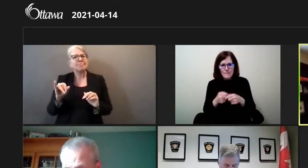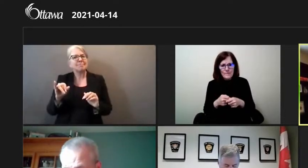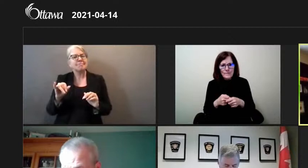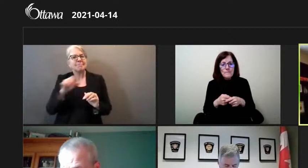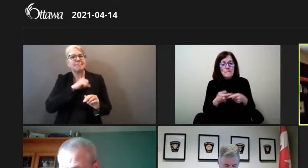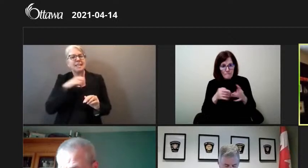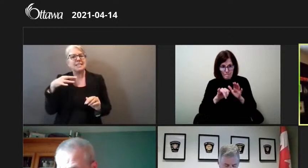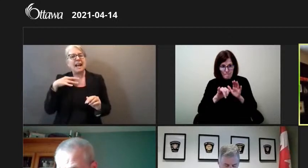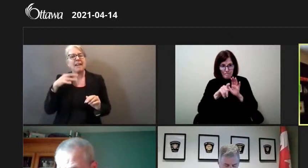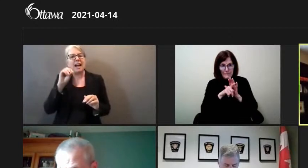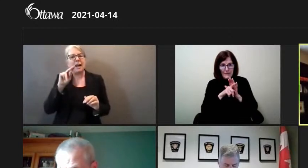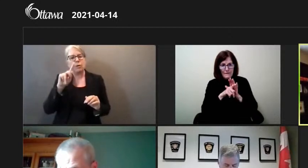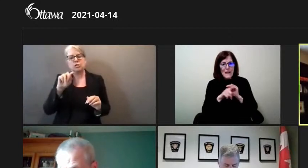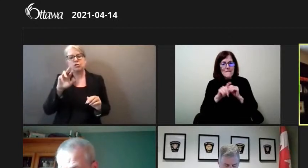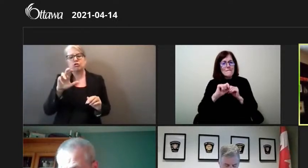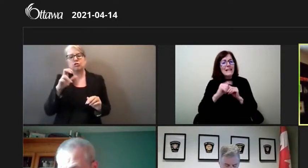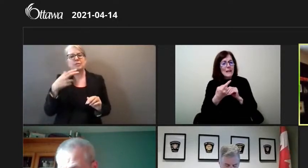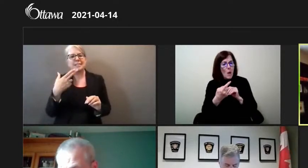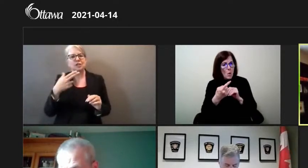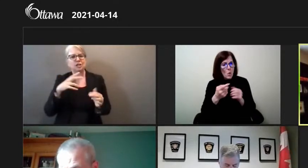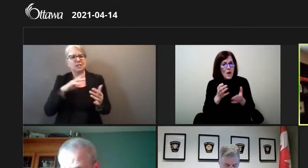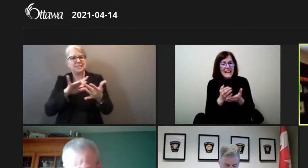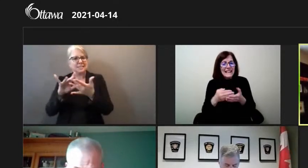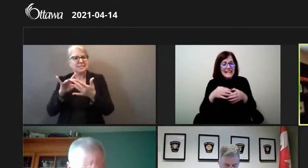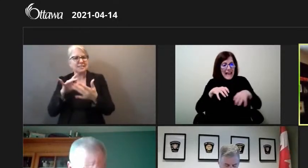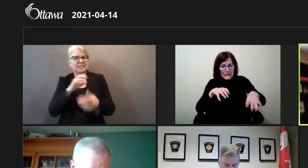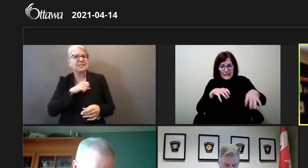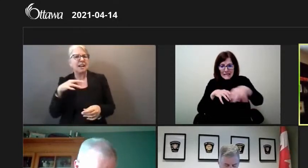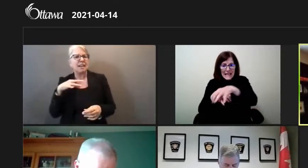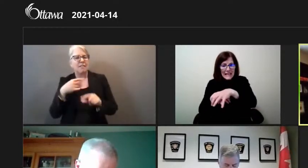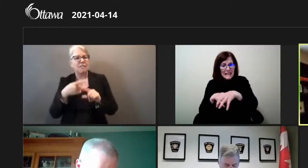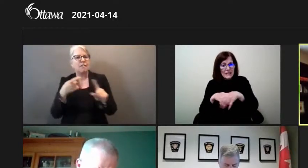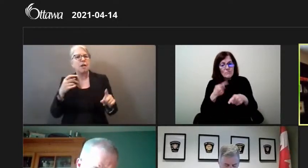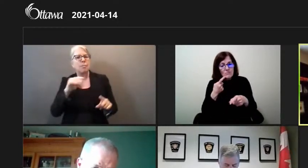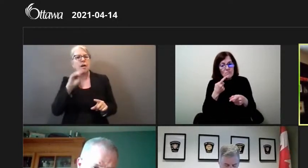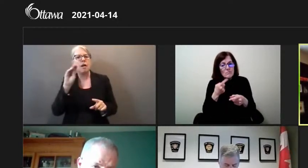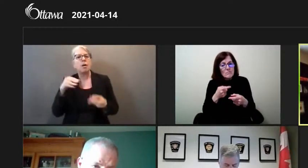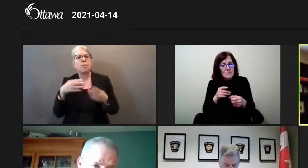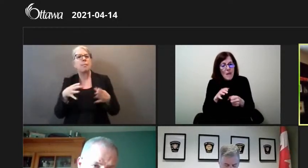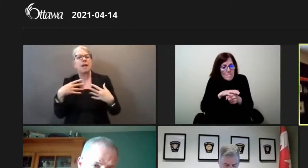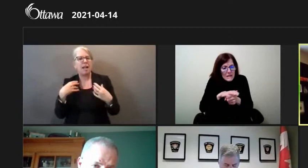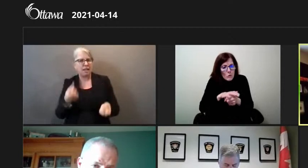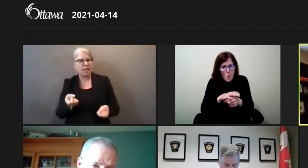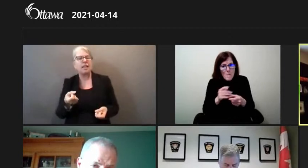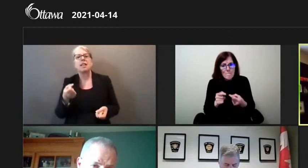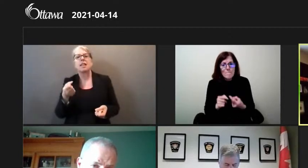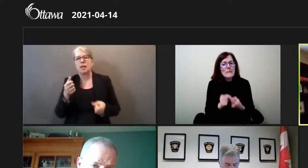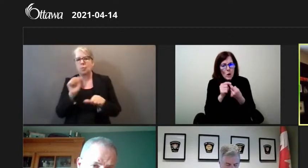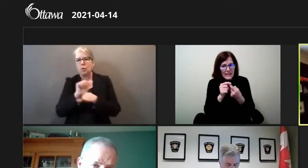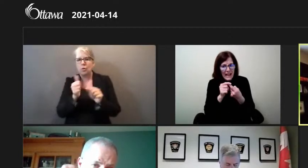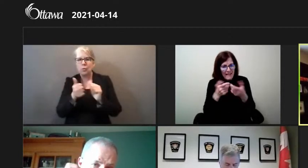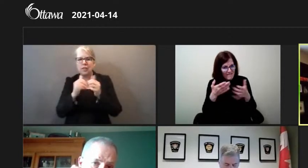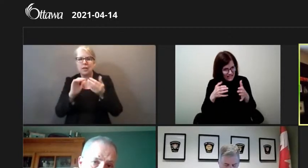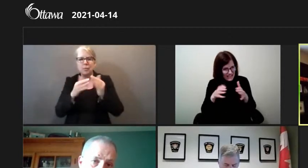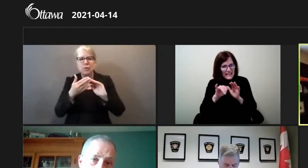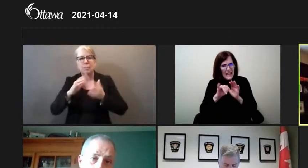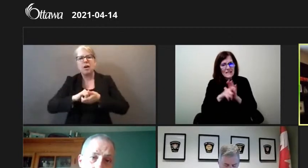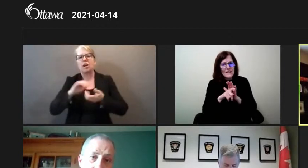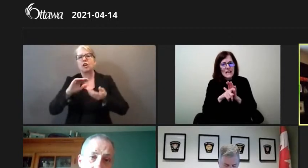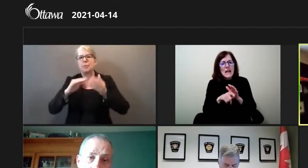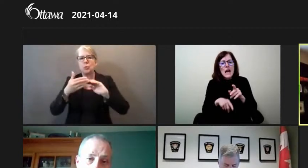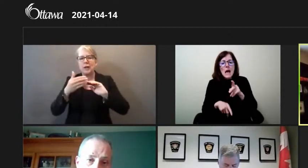staff, outreach staff from Ottawa Public Health work with community partners, including, you know, community health